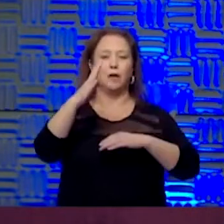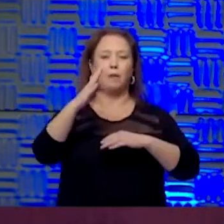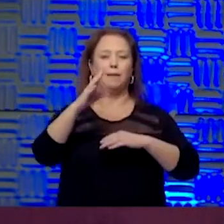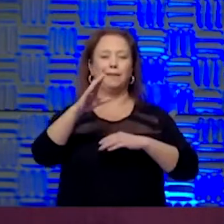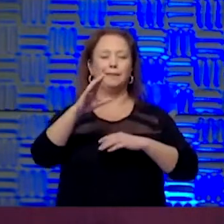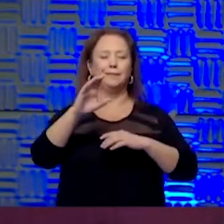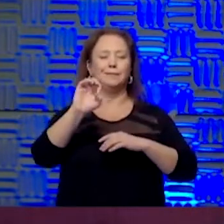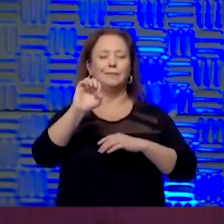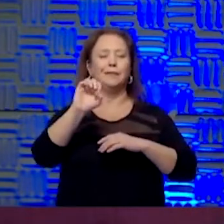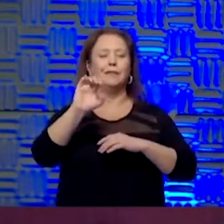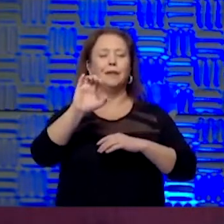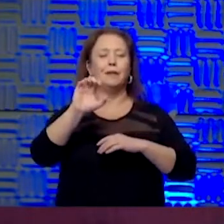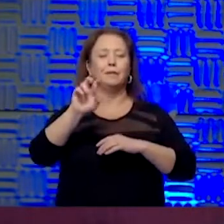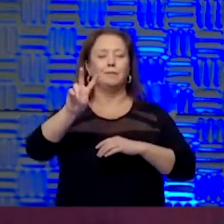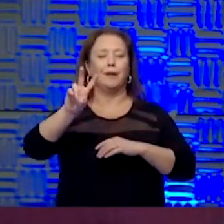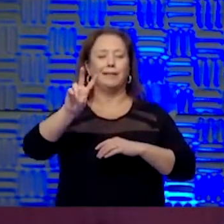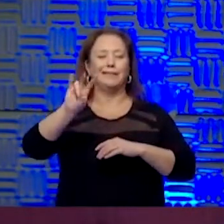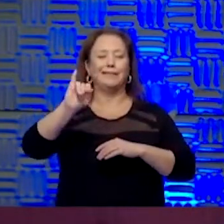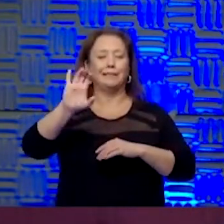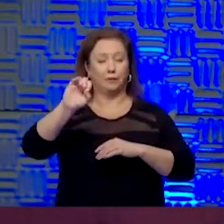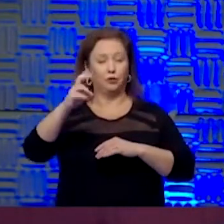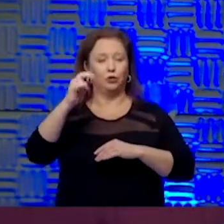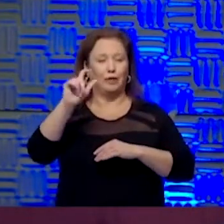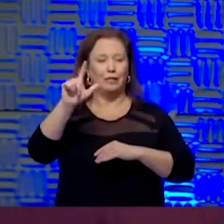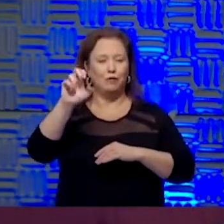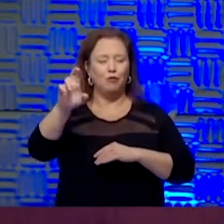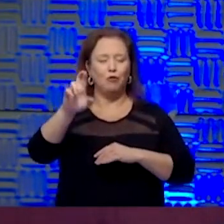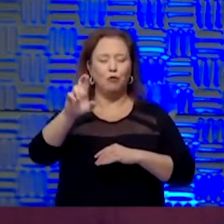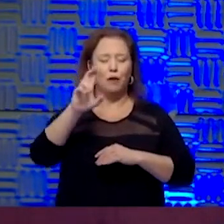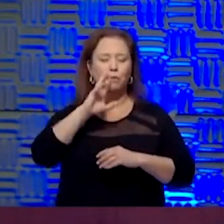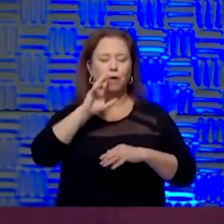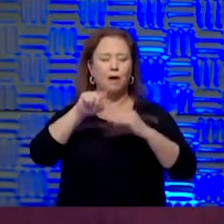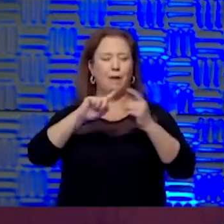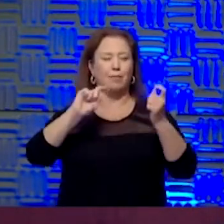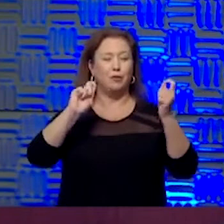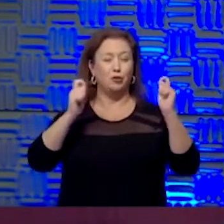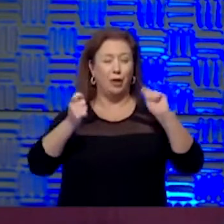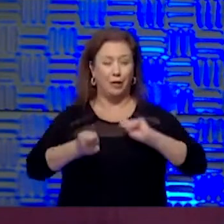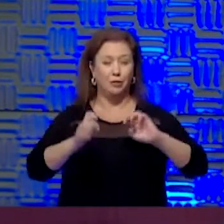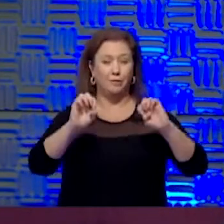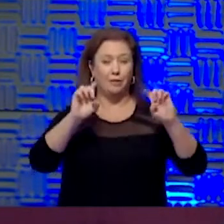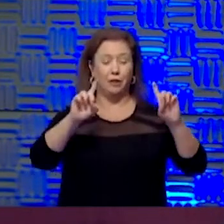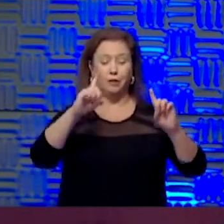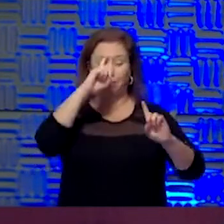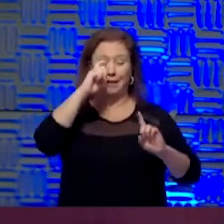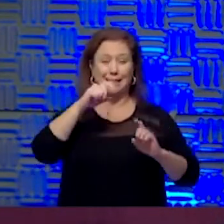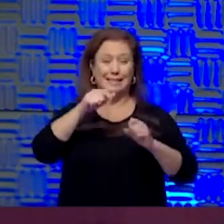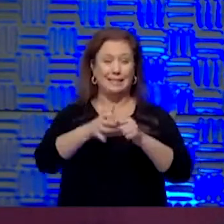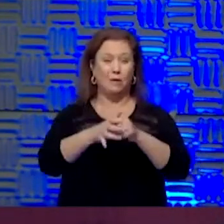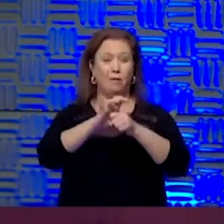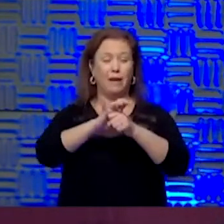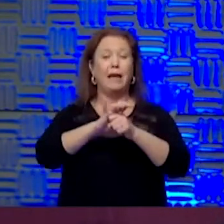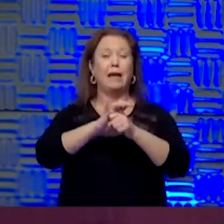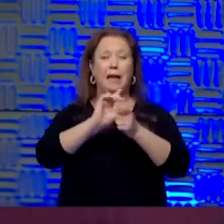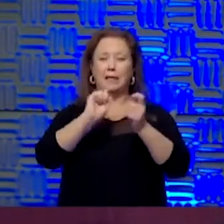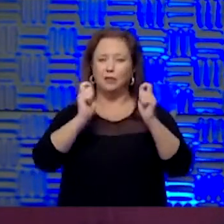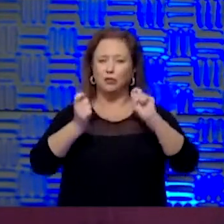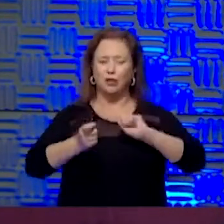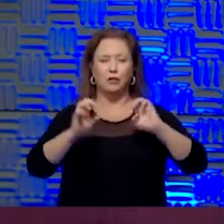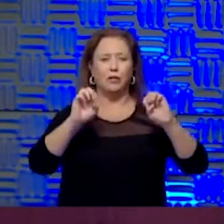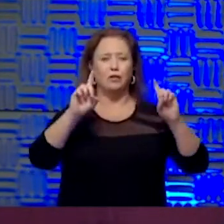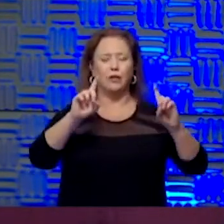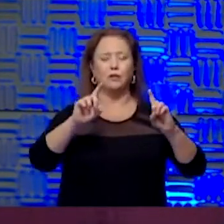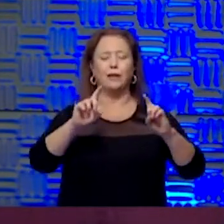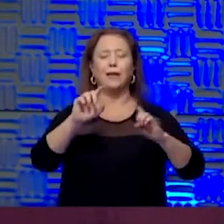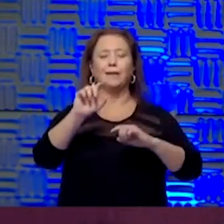Chancellor. And we'll talk about the changing face of medical education, because this disease has changed it, and how has telehealth and how has